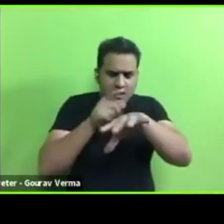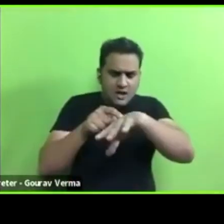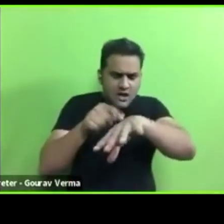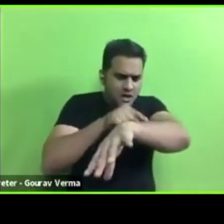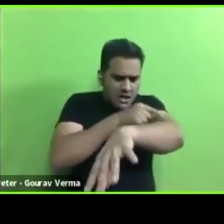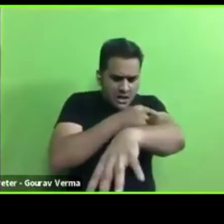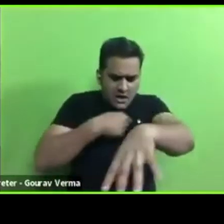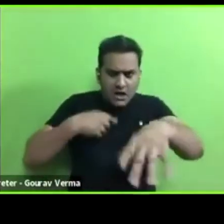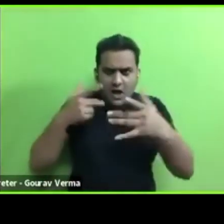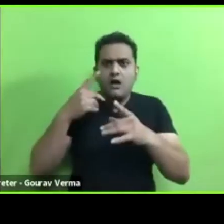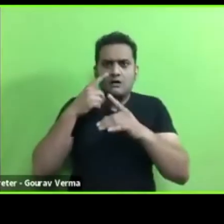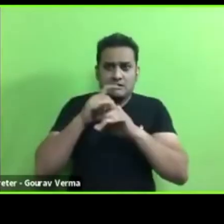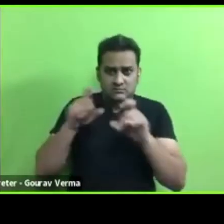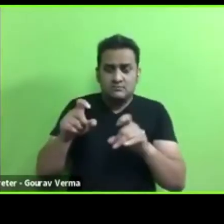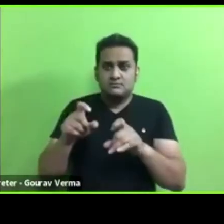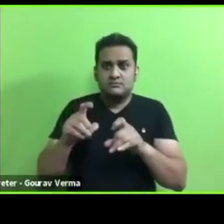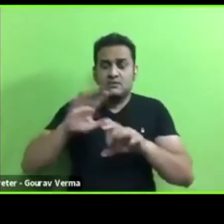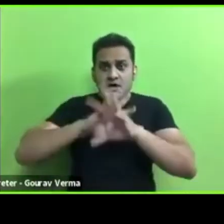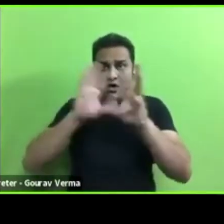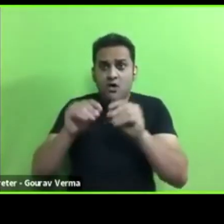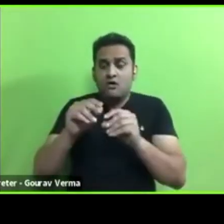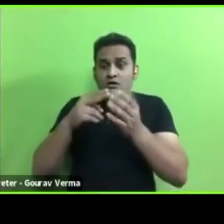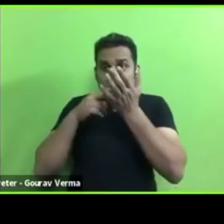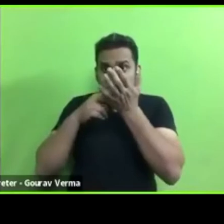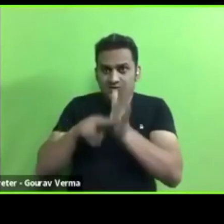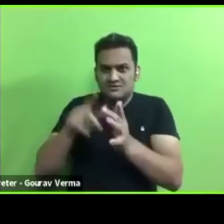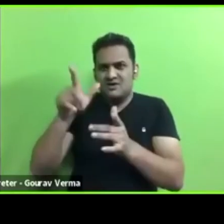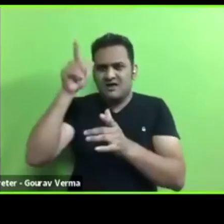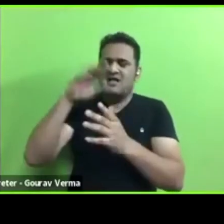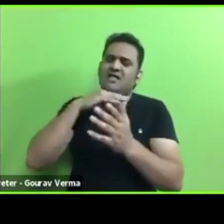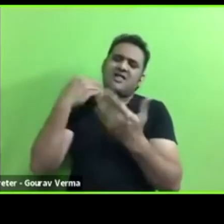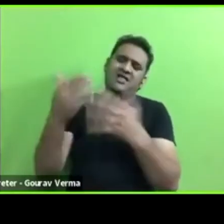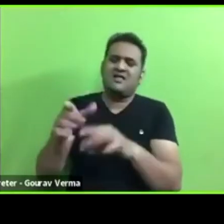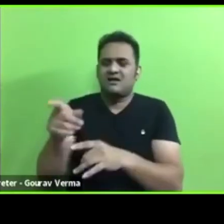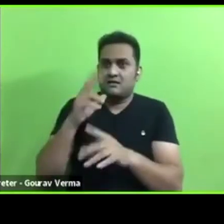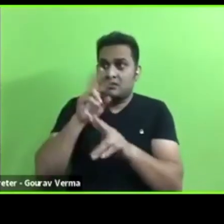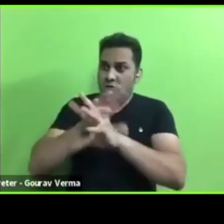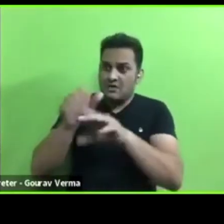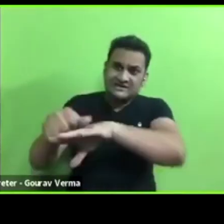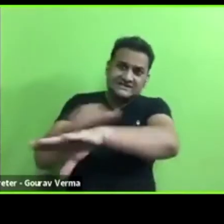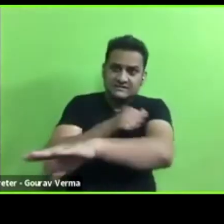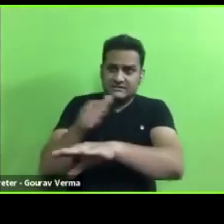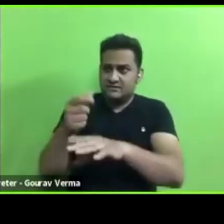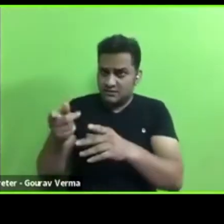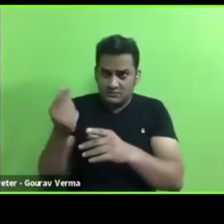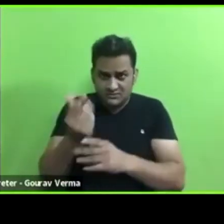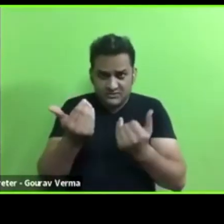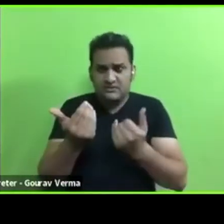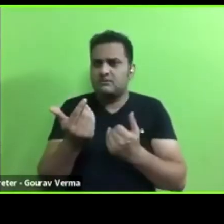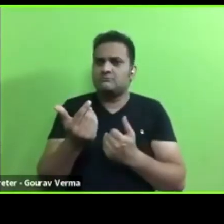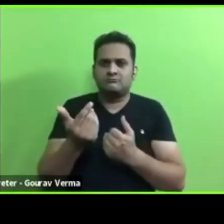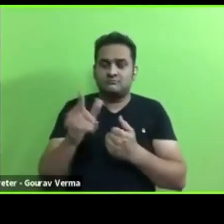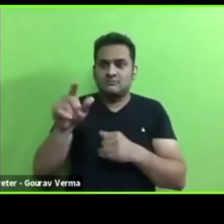use it. An old, naturally dead cow skin cannot be used. So therefore, the animal